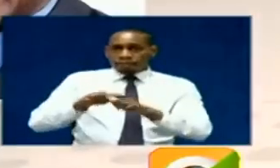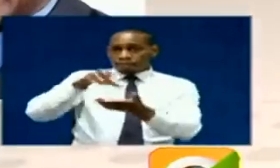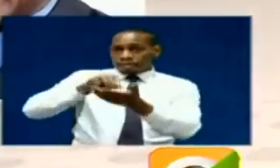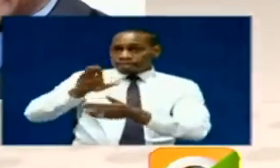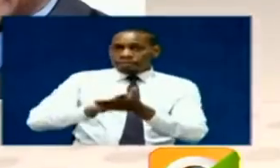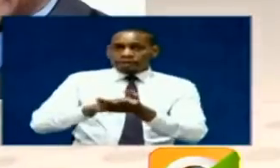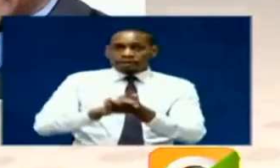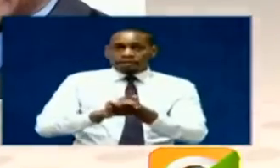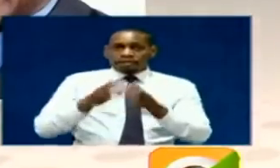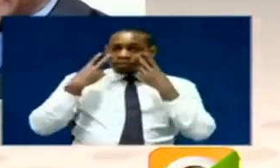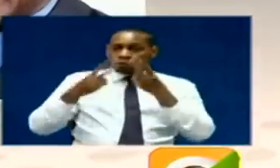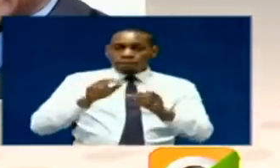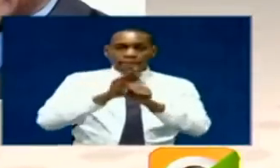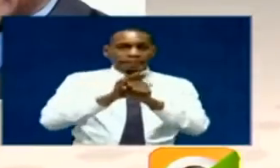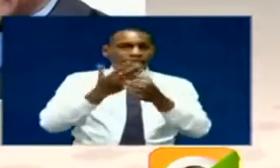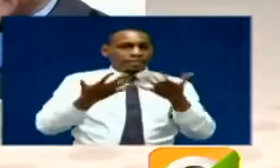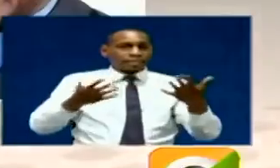they've gotten so many things wrong.